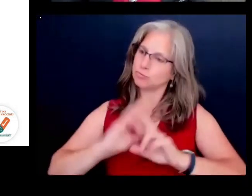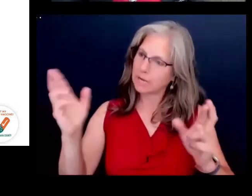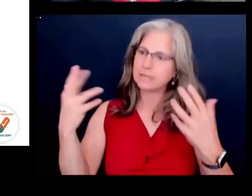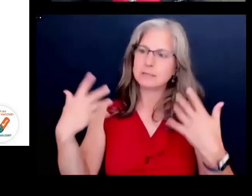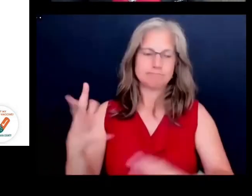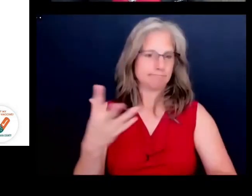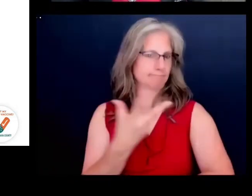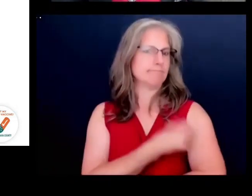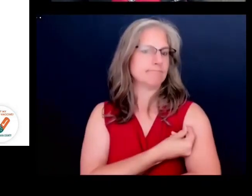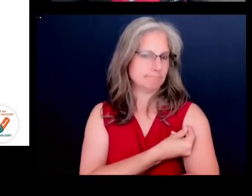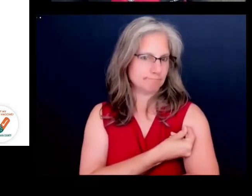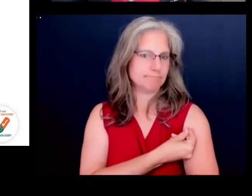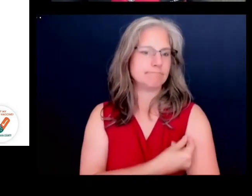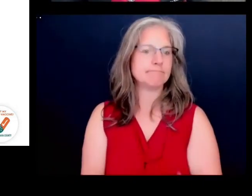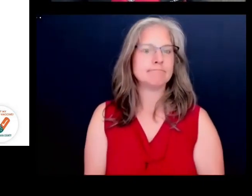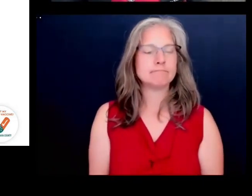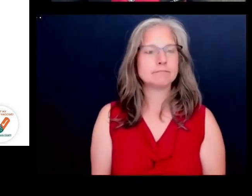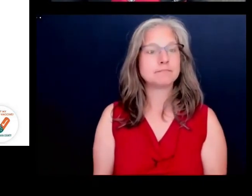employees are vaccinated.